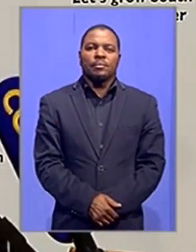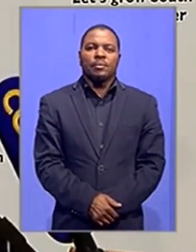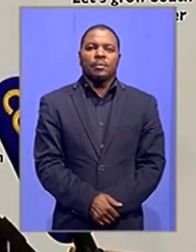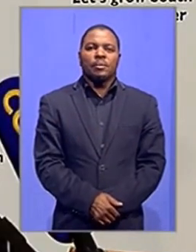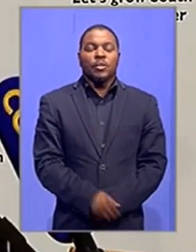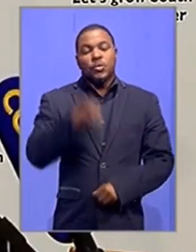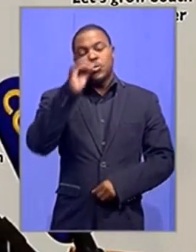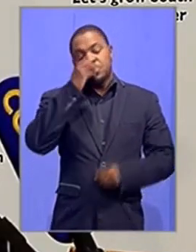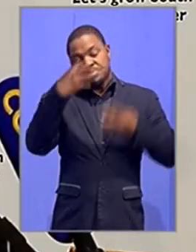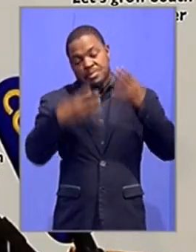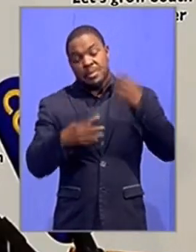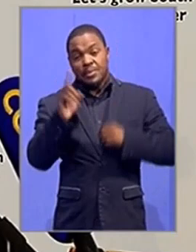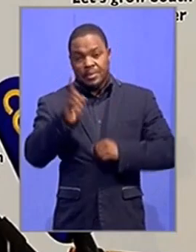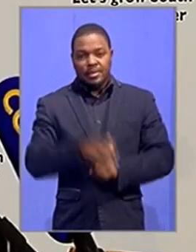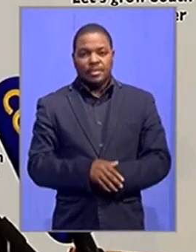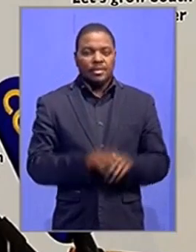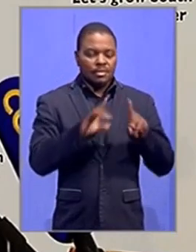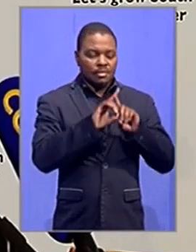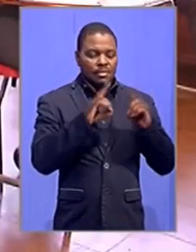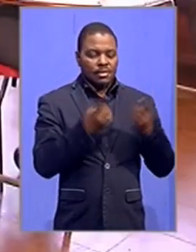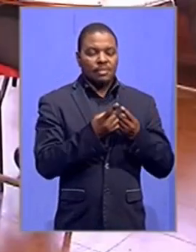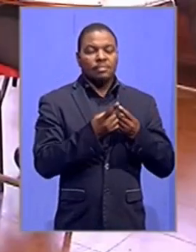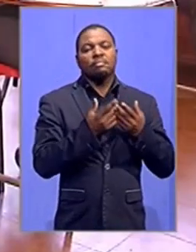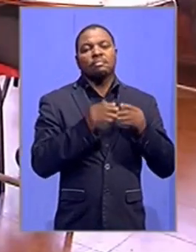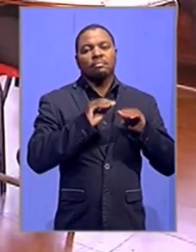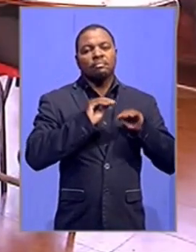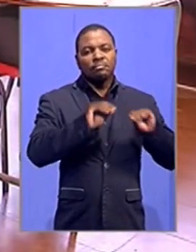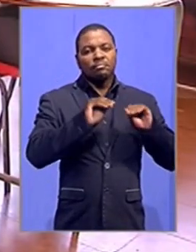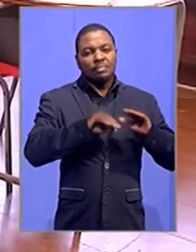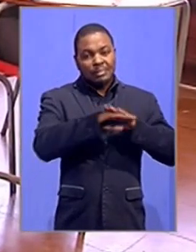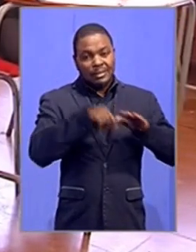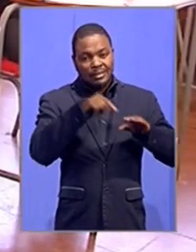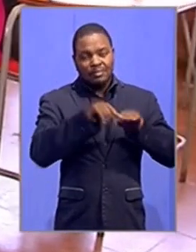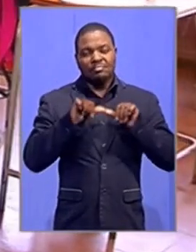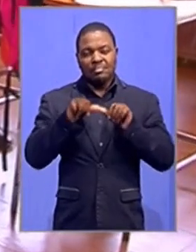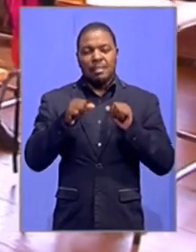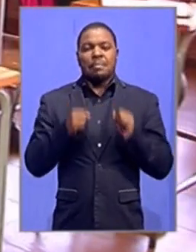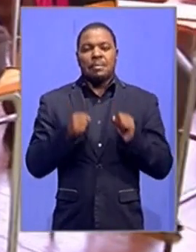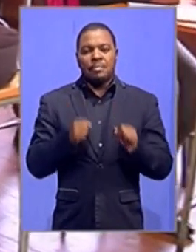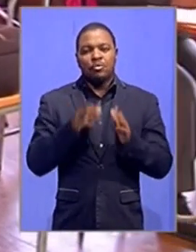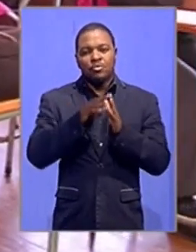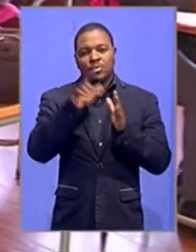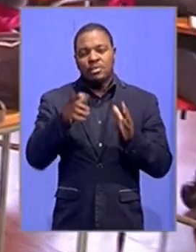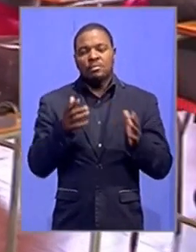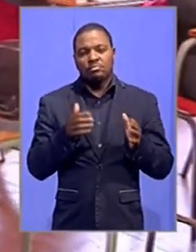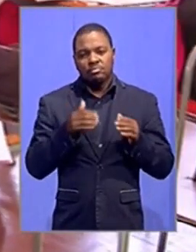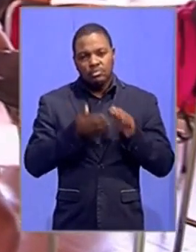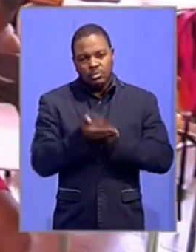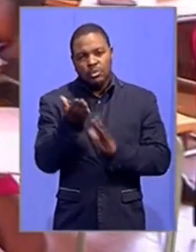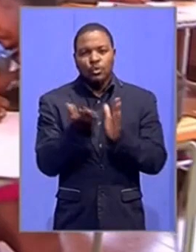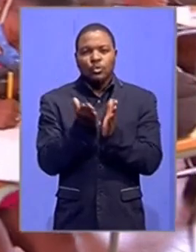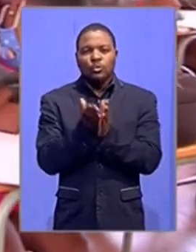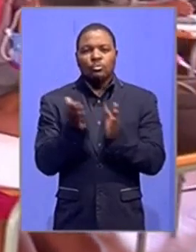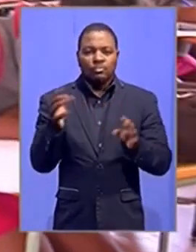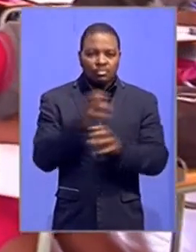Gareng ga tse dingwe mo khasong eno lefapha la thuto ya motheo la re le tlile go tswelela ka mokgwa wa gore barutwana ba tsene sekolo ka go